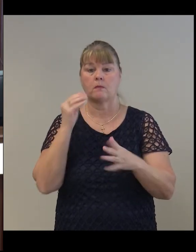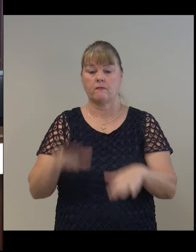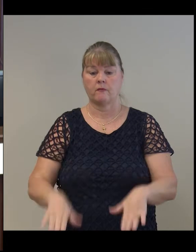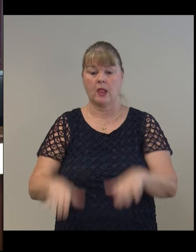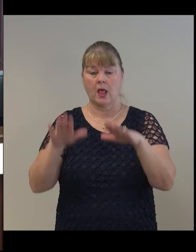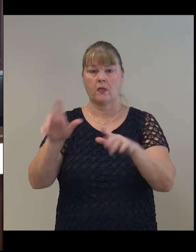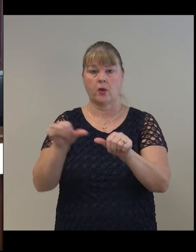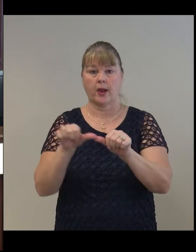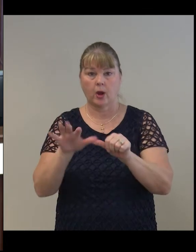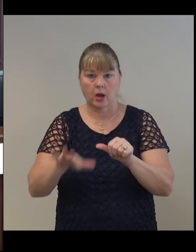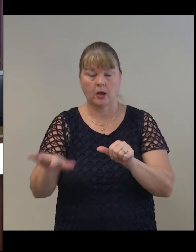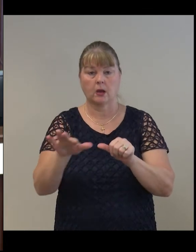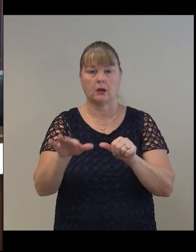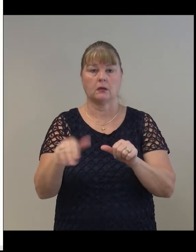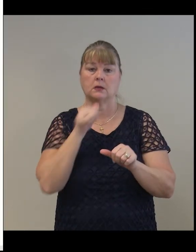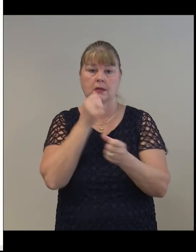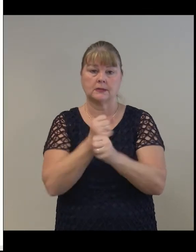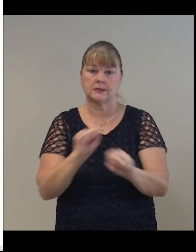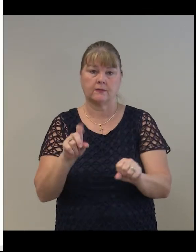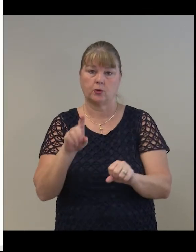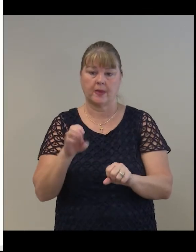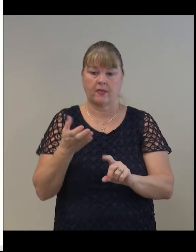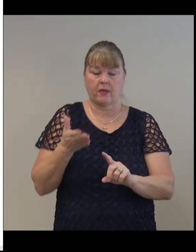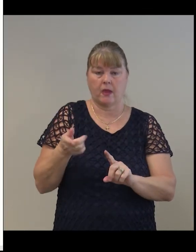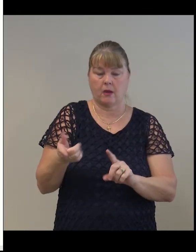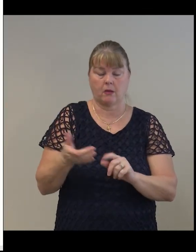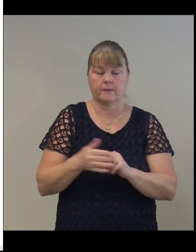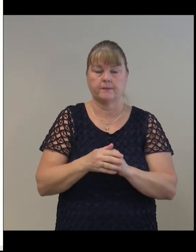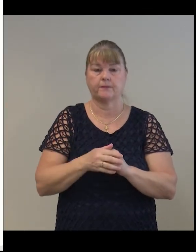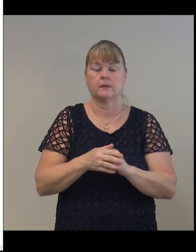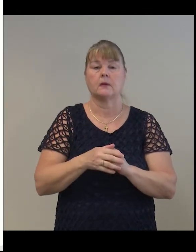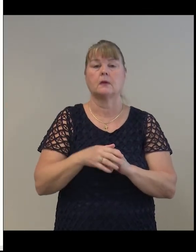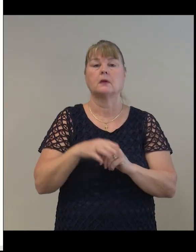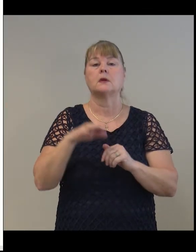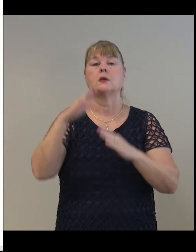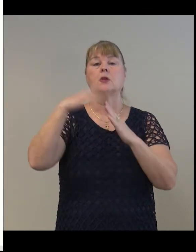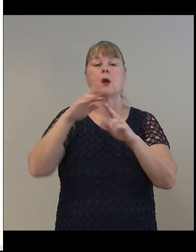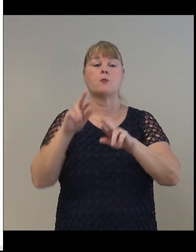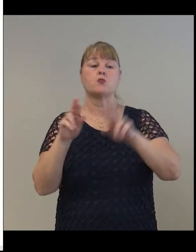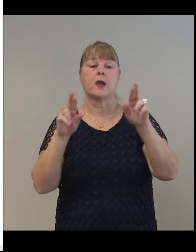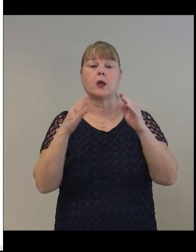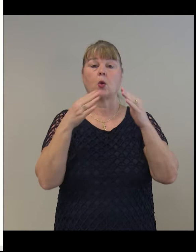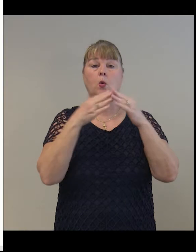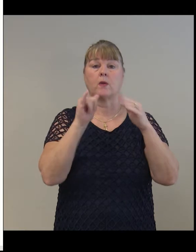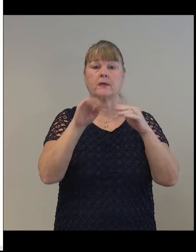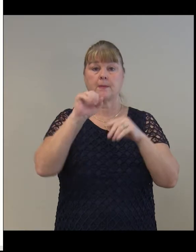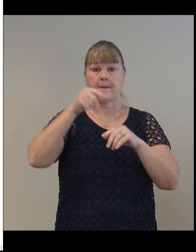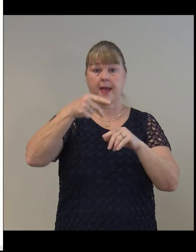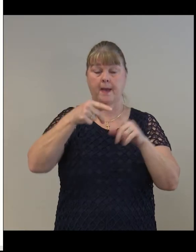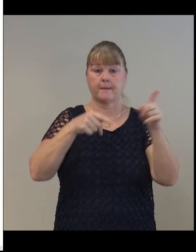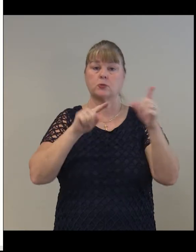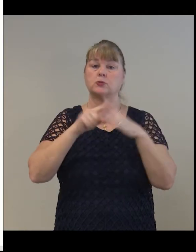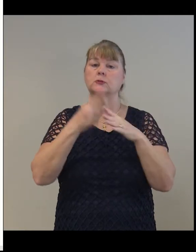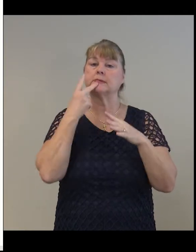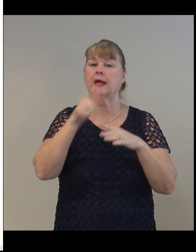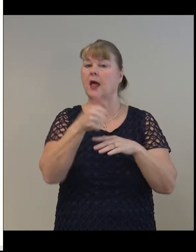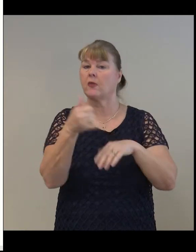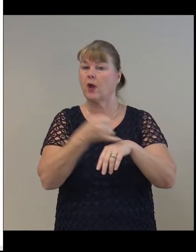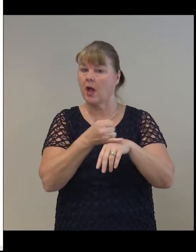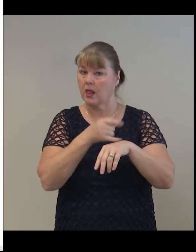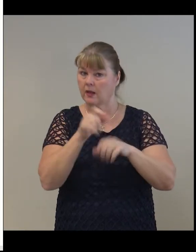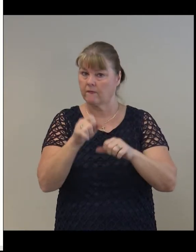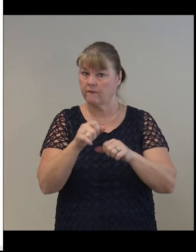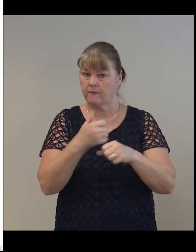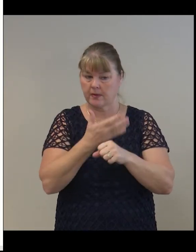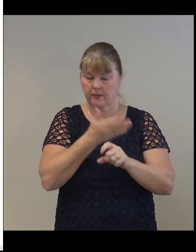up in the top right-hand corner of this map, you start to see another island that is formed. So, if the bottom portion of